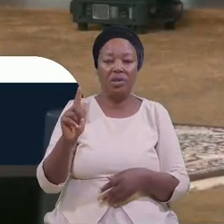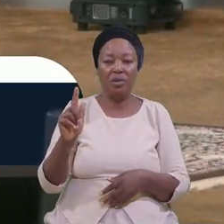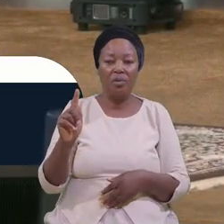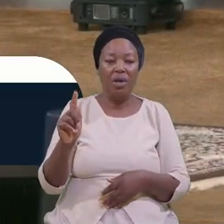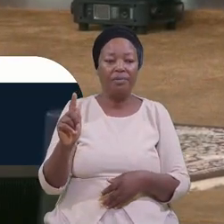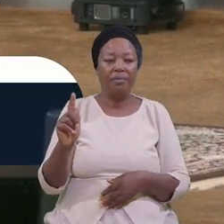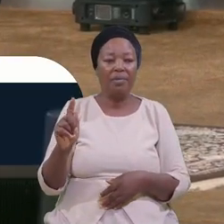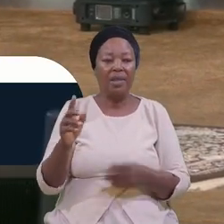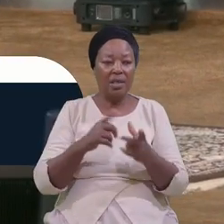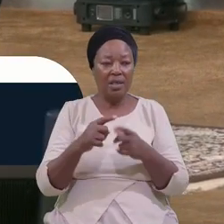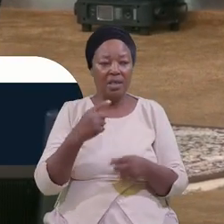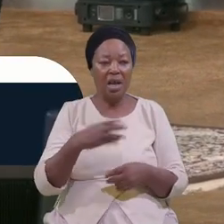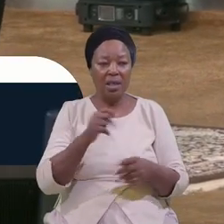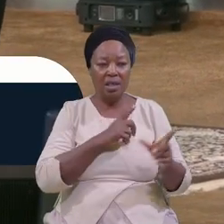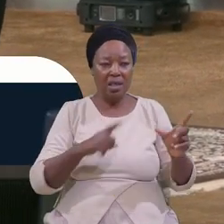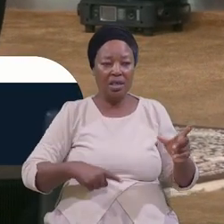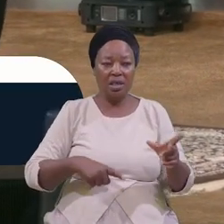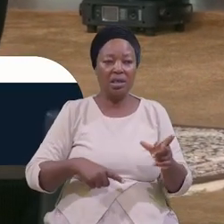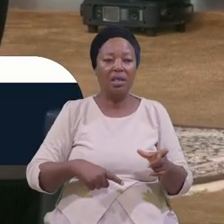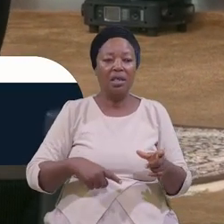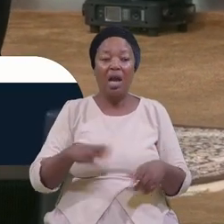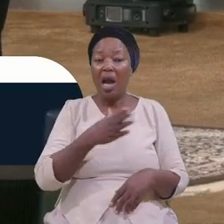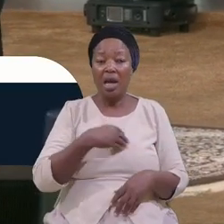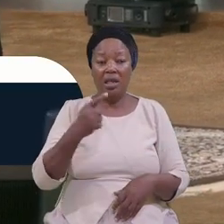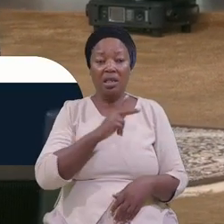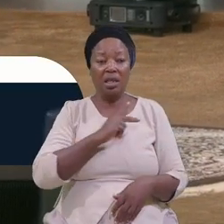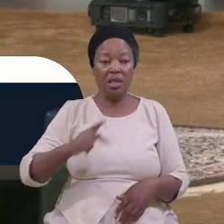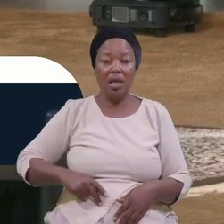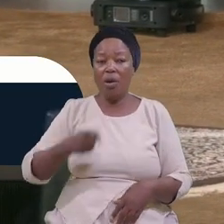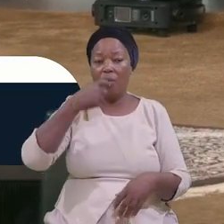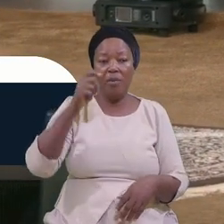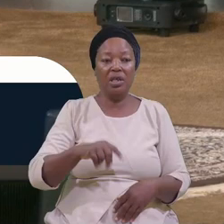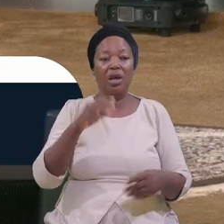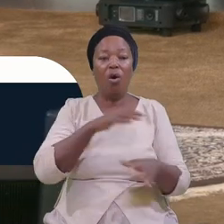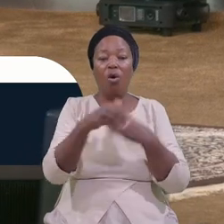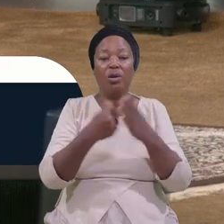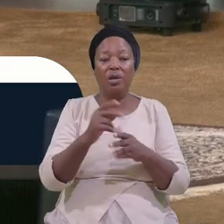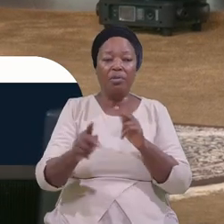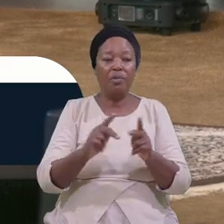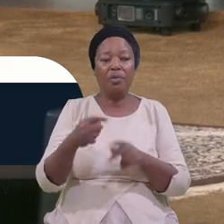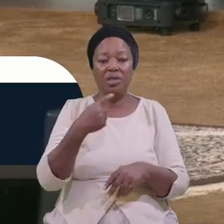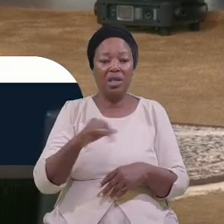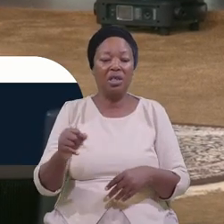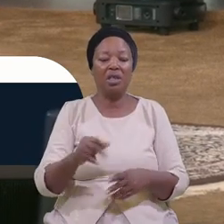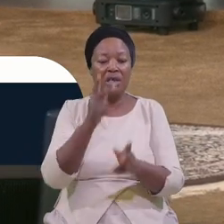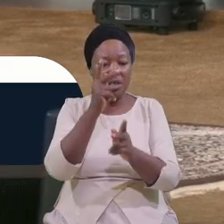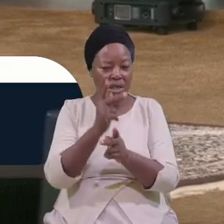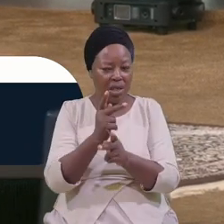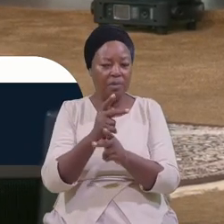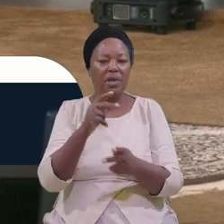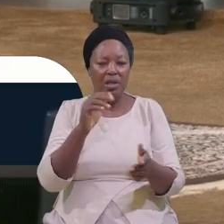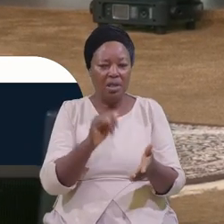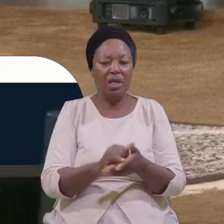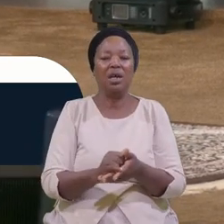it says, and the king commanded all the people, saying, keep the Passover. Hundreds